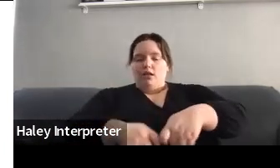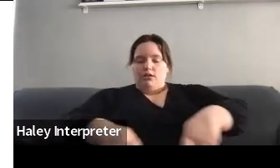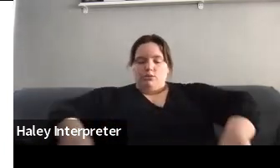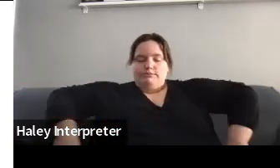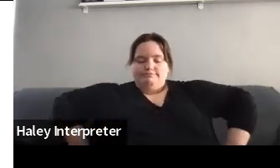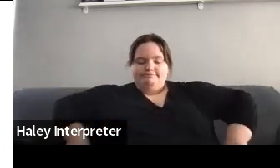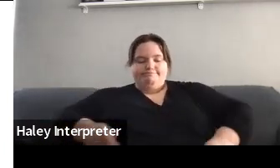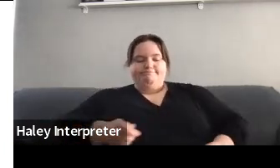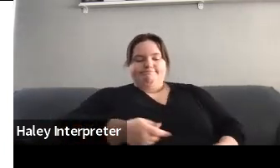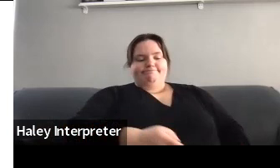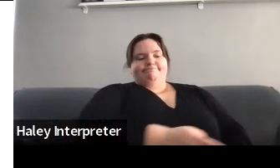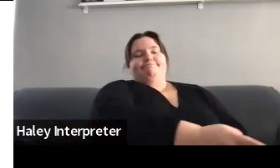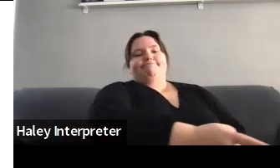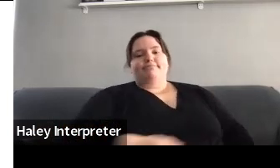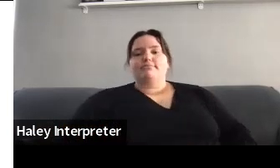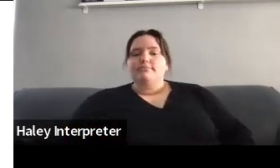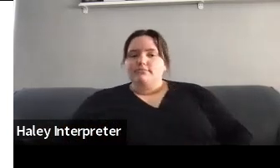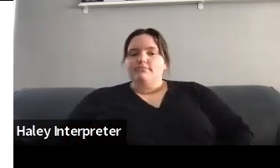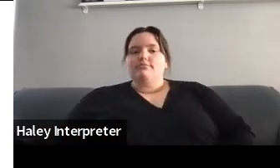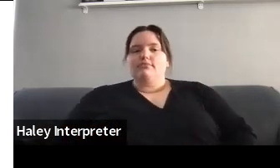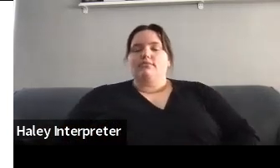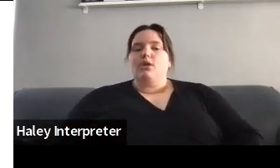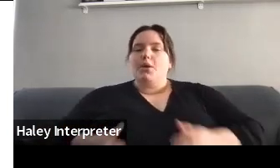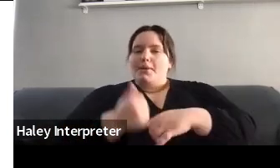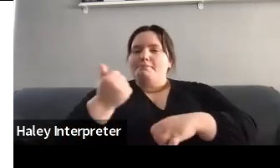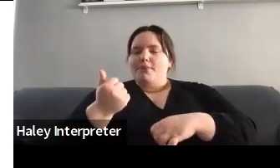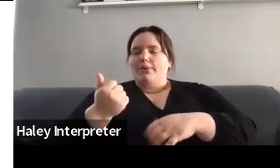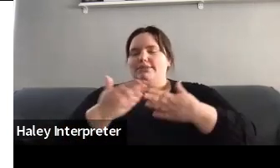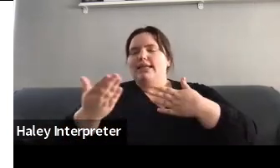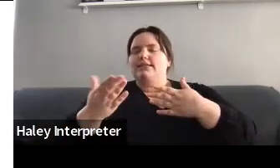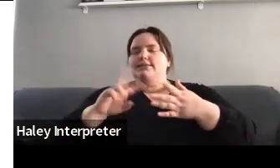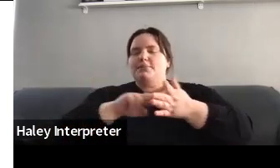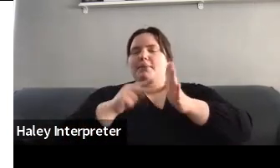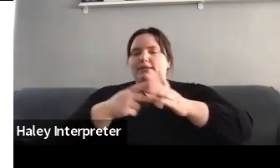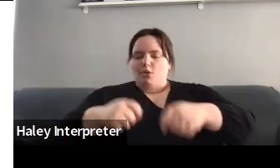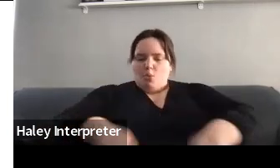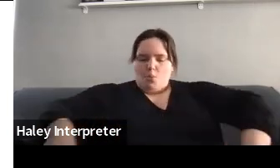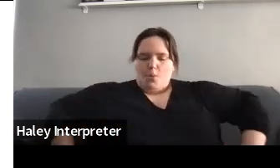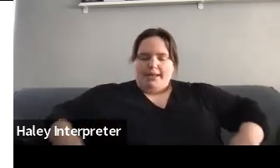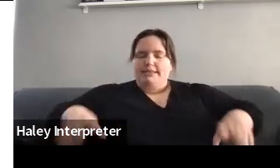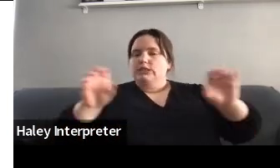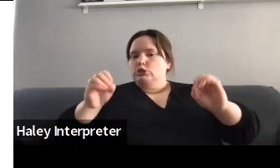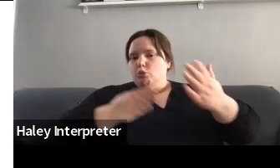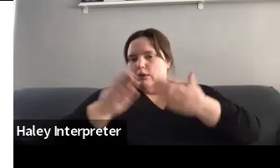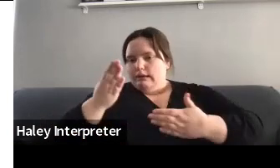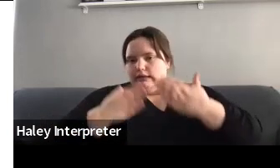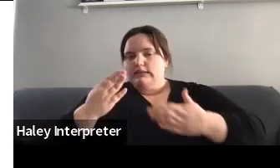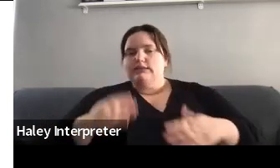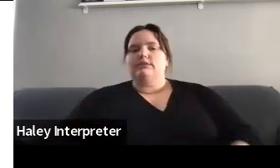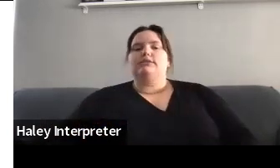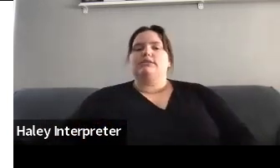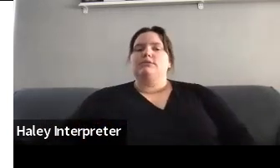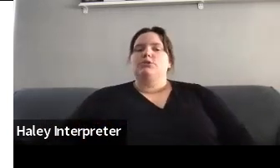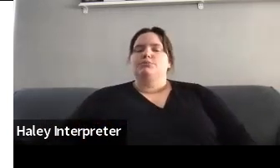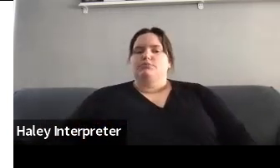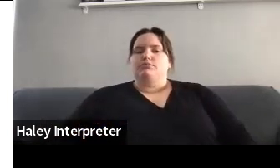found. Most products were meant to go around the waist that you could be hands free, but you have it. There are also some